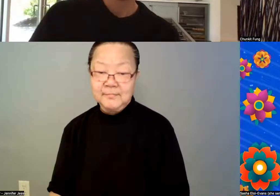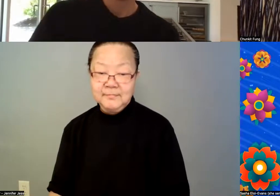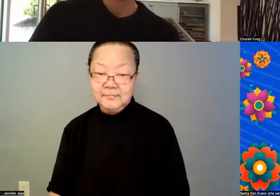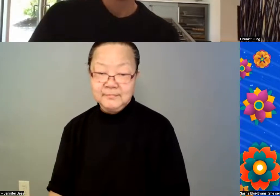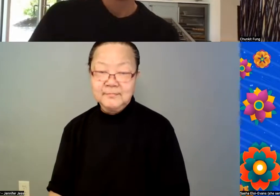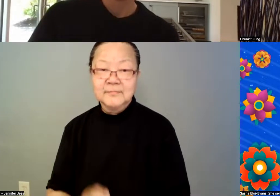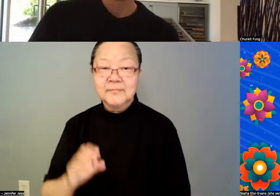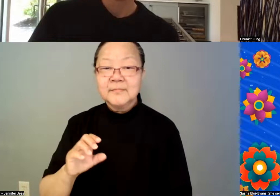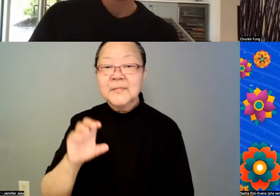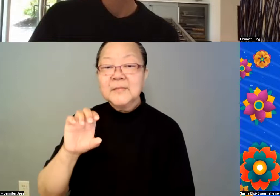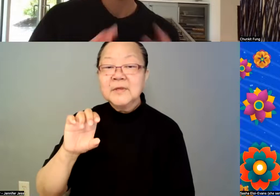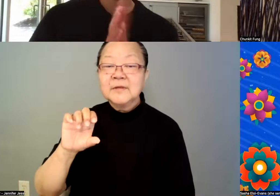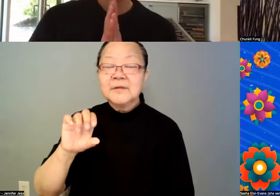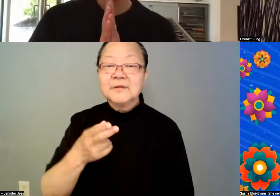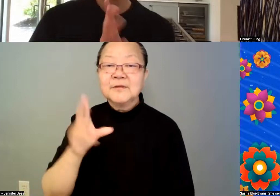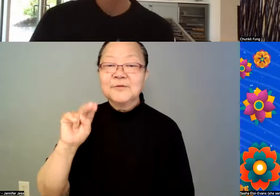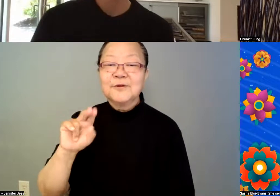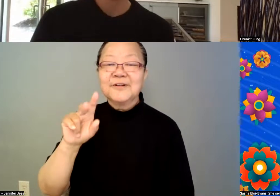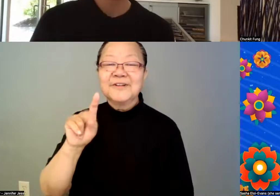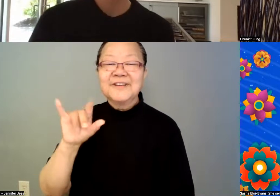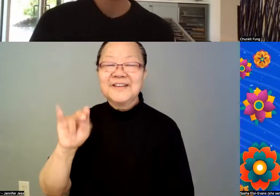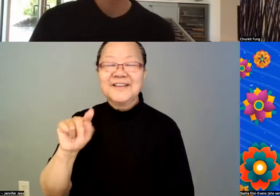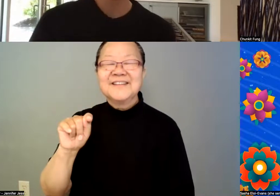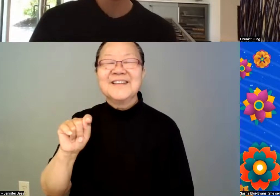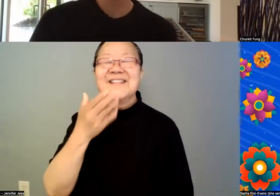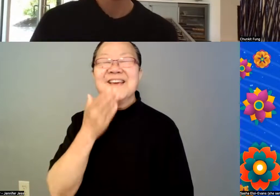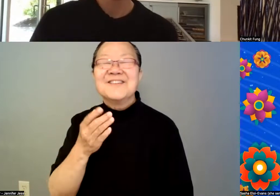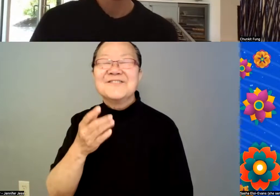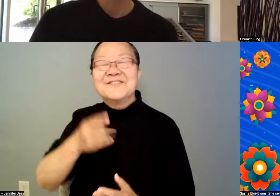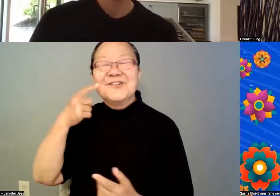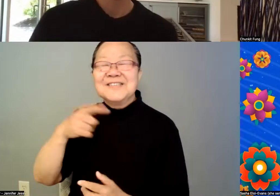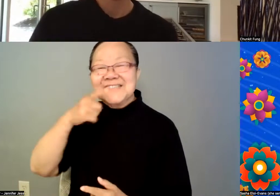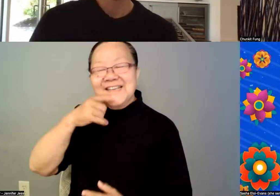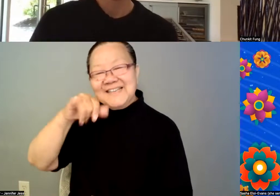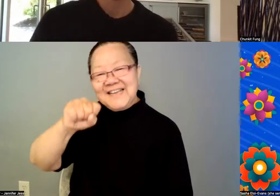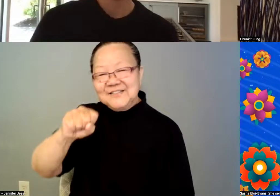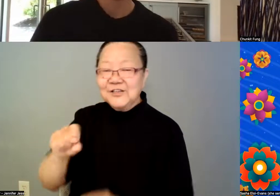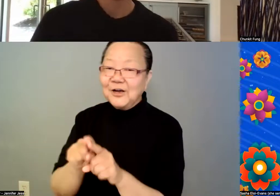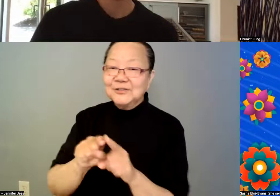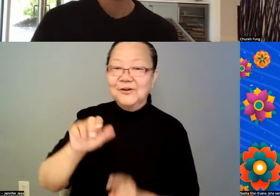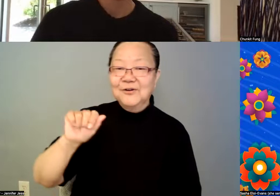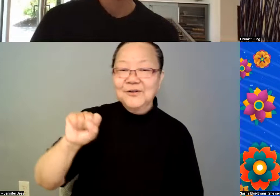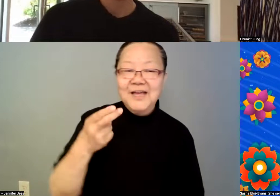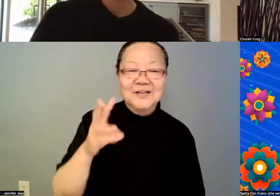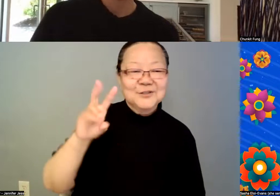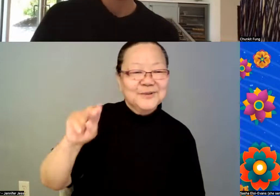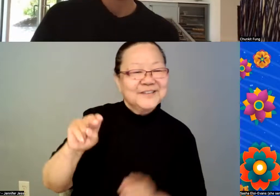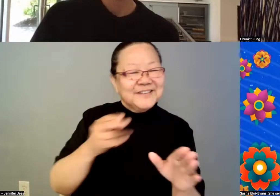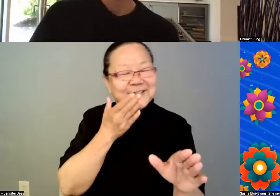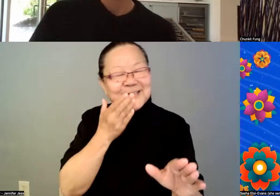Chunkit, thank you so much for saying yes and being a part of this program. You as well, Ashwin, for always being a willing